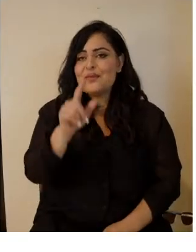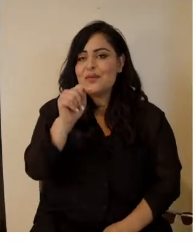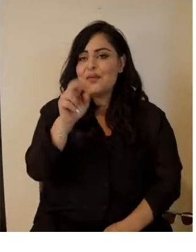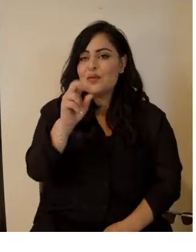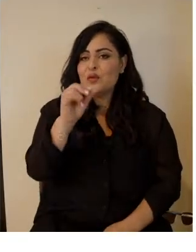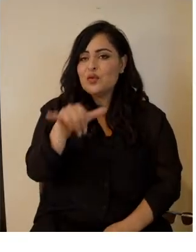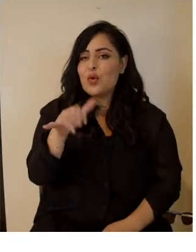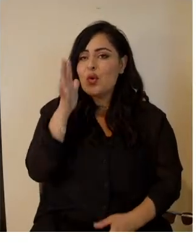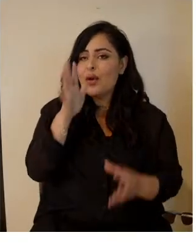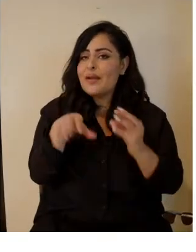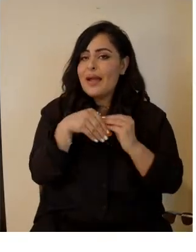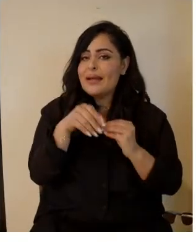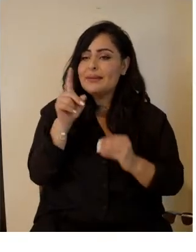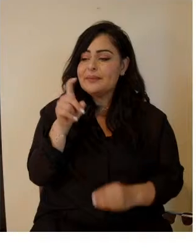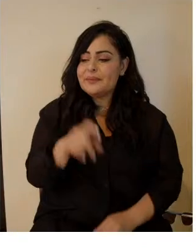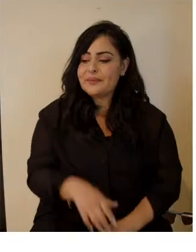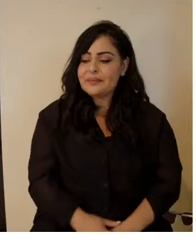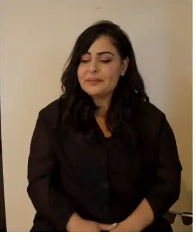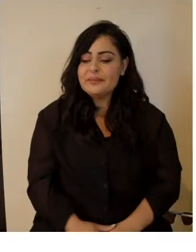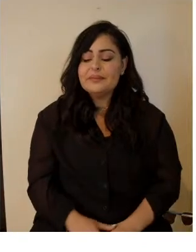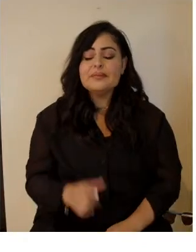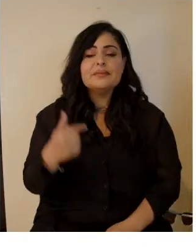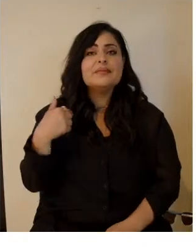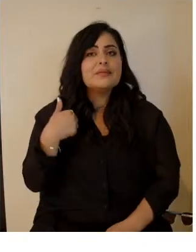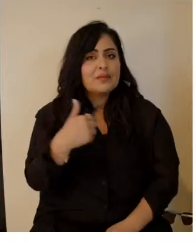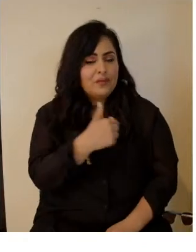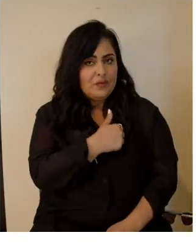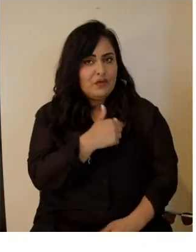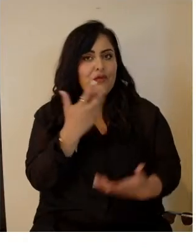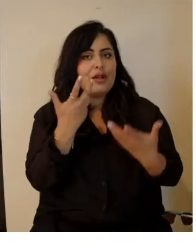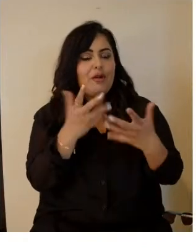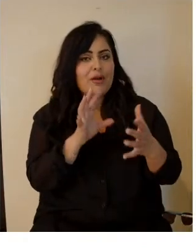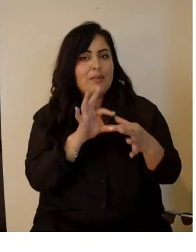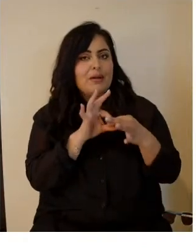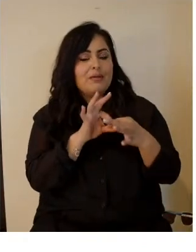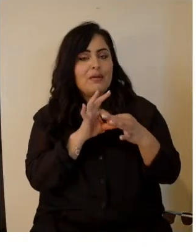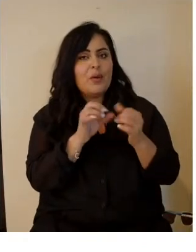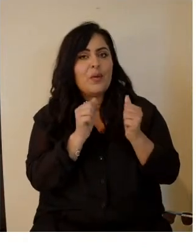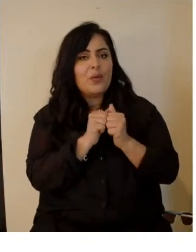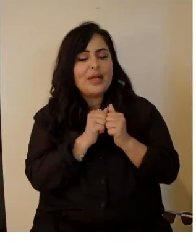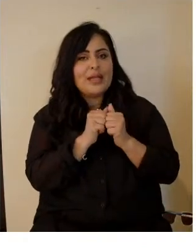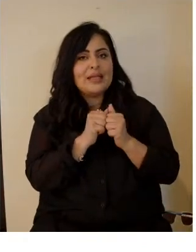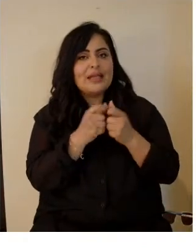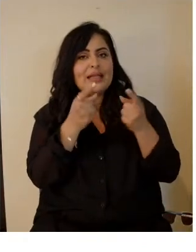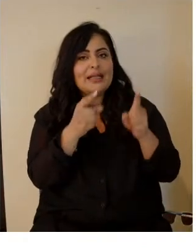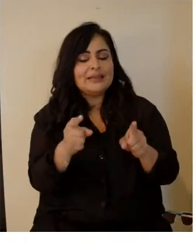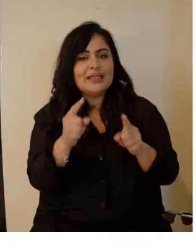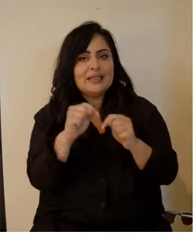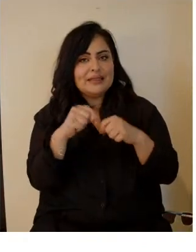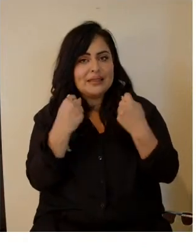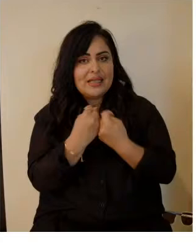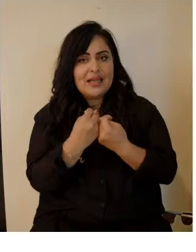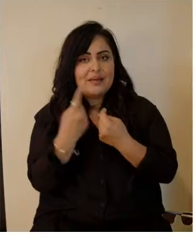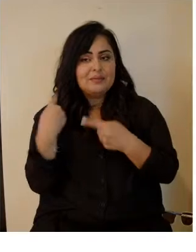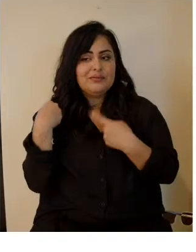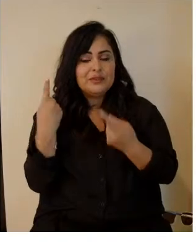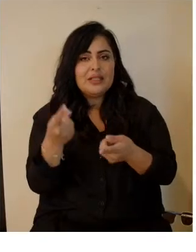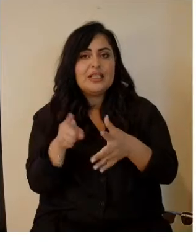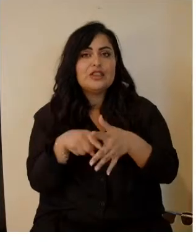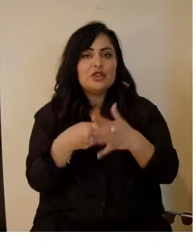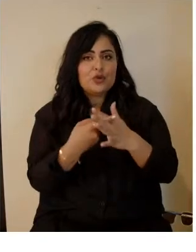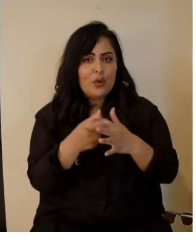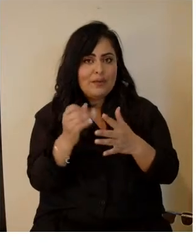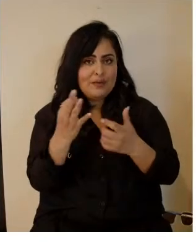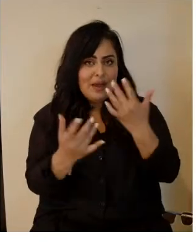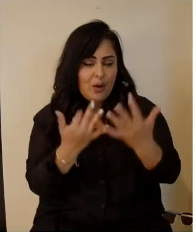to add that I didn't cover? I would just add that we've been embedded with the incident management team here on the Eaton fires since early stages of the fire,